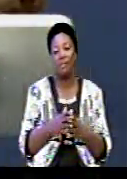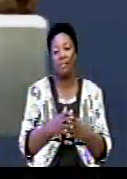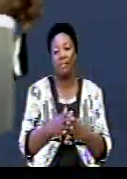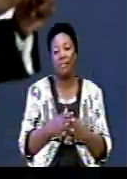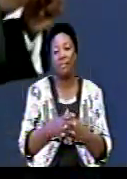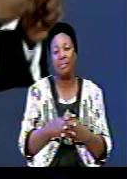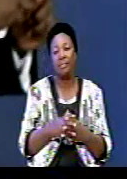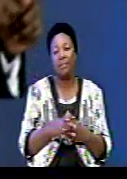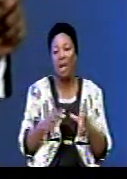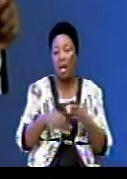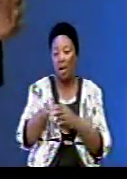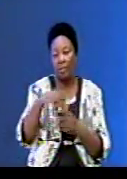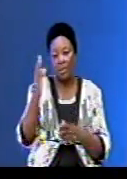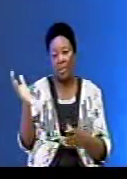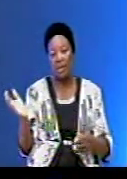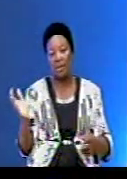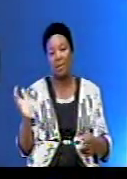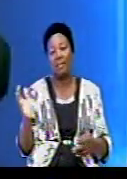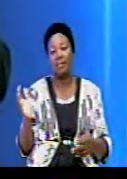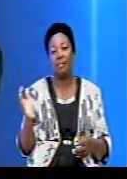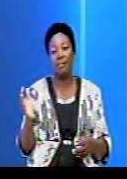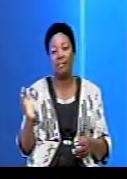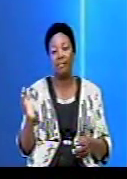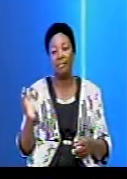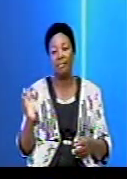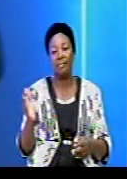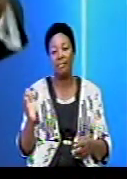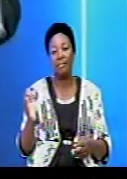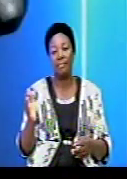in the press. Did not allow